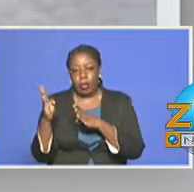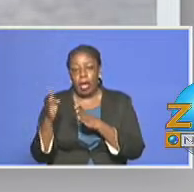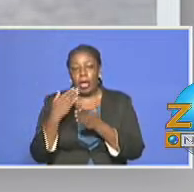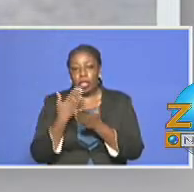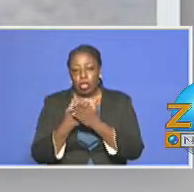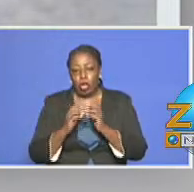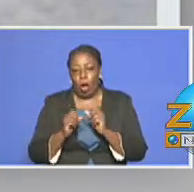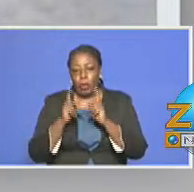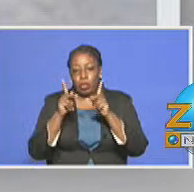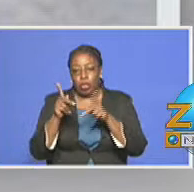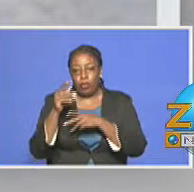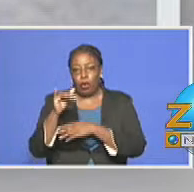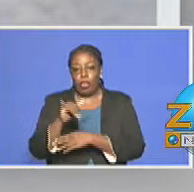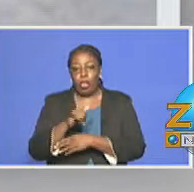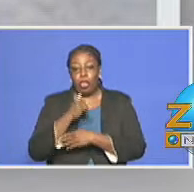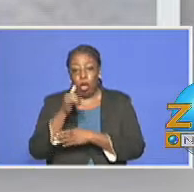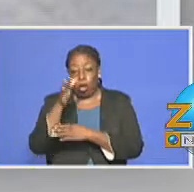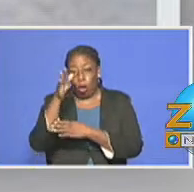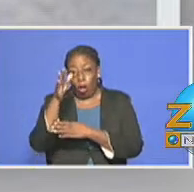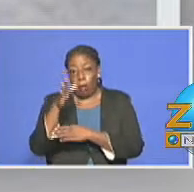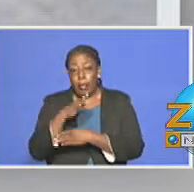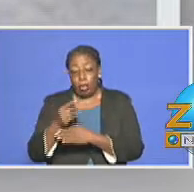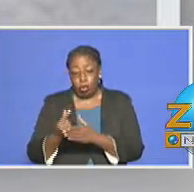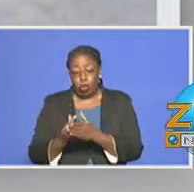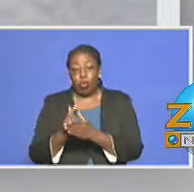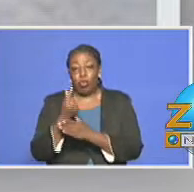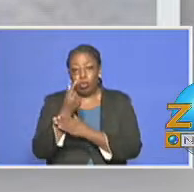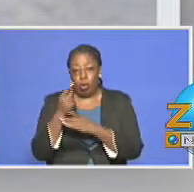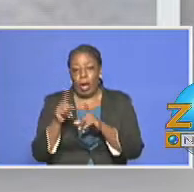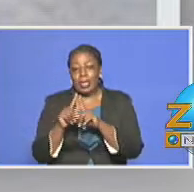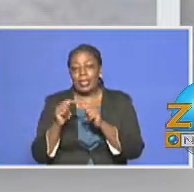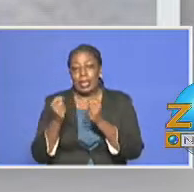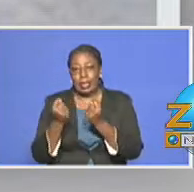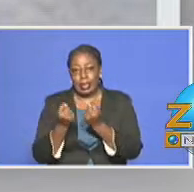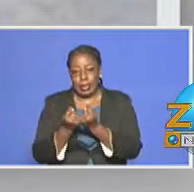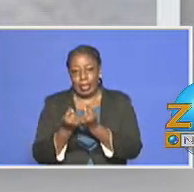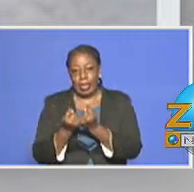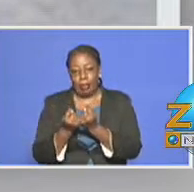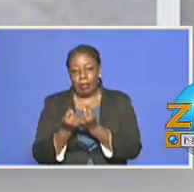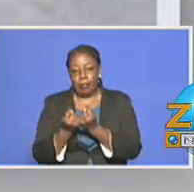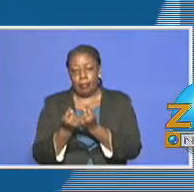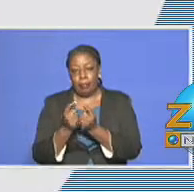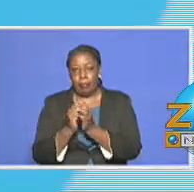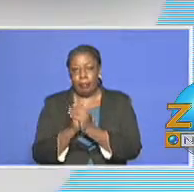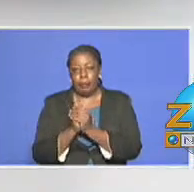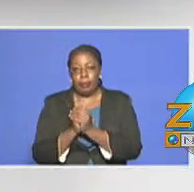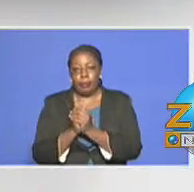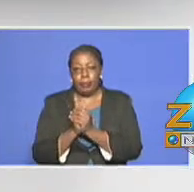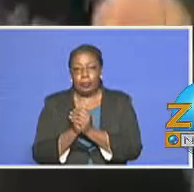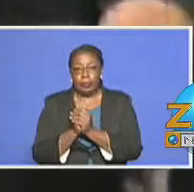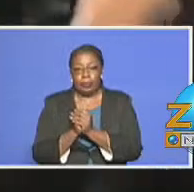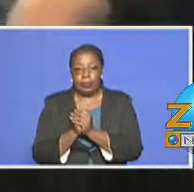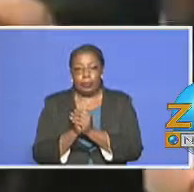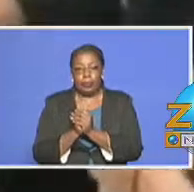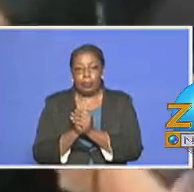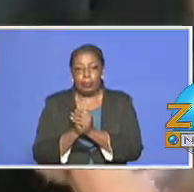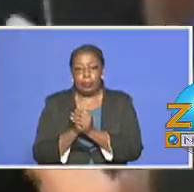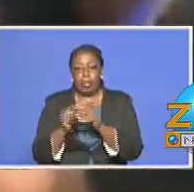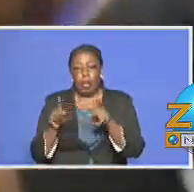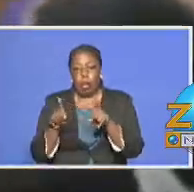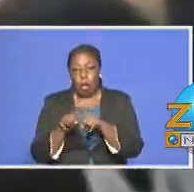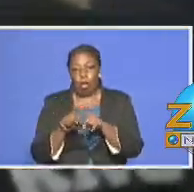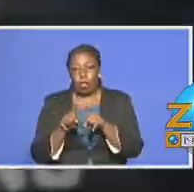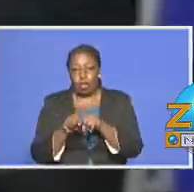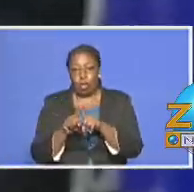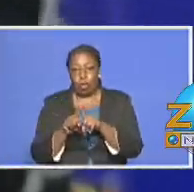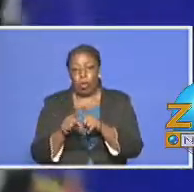grow as a team and begin to learn the new system. It will be a great preparation for the challenges of the upcoming season. Also coming